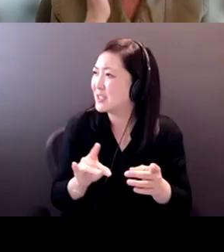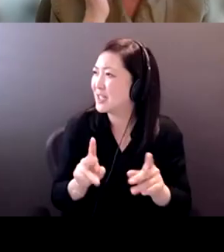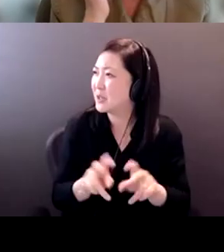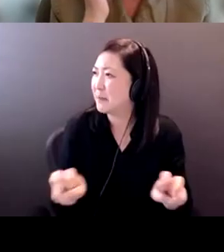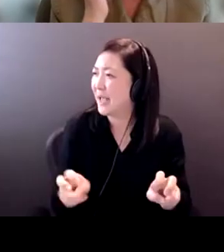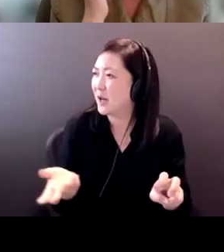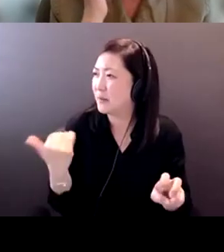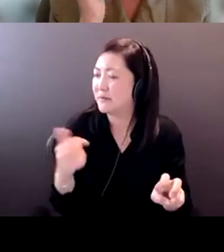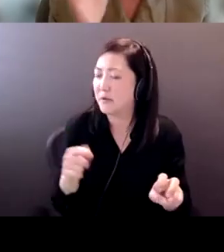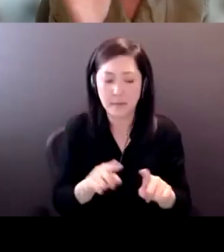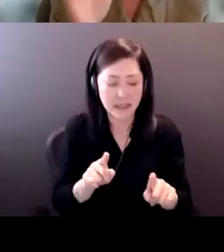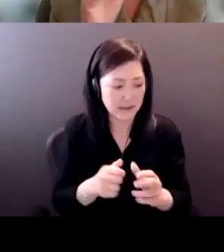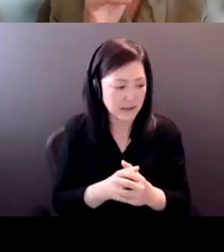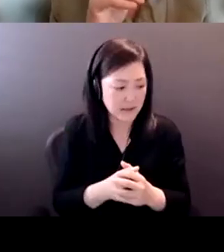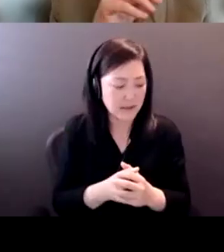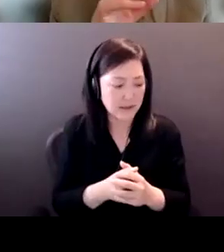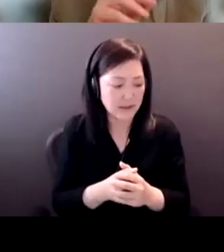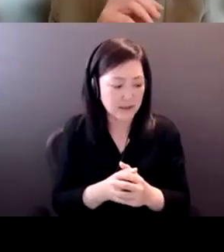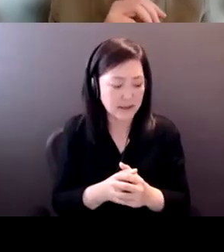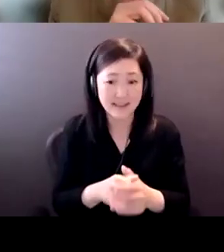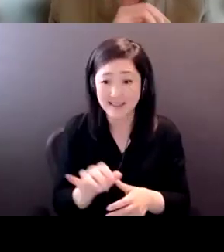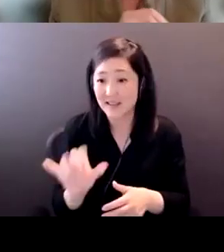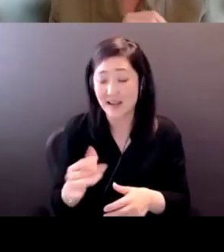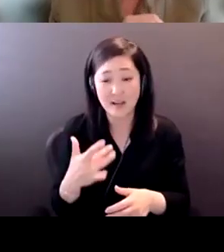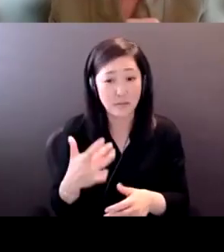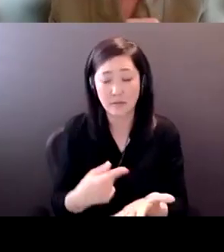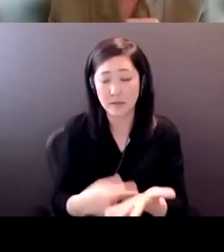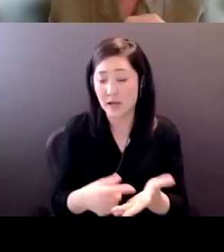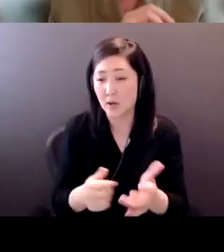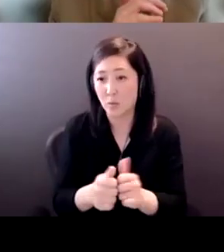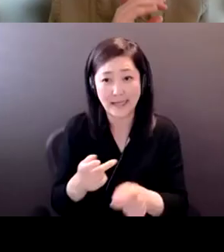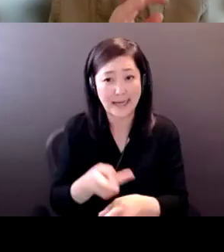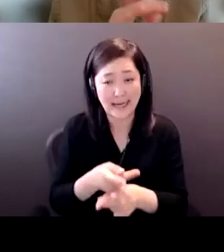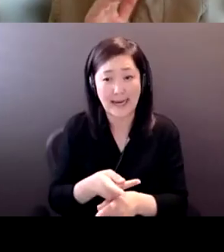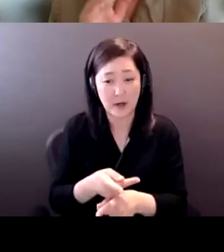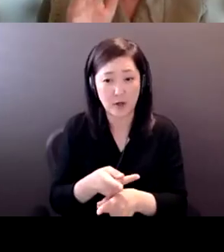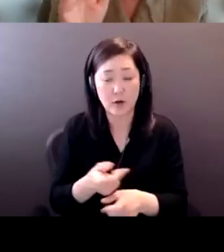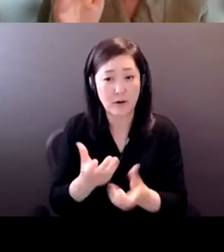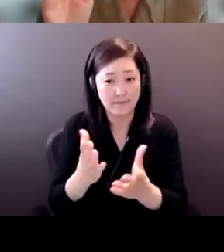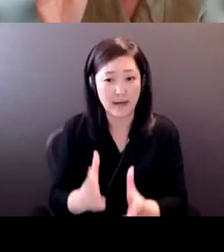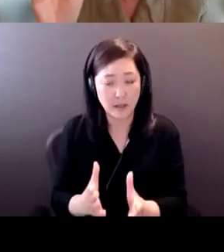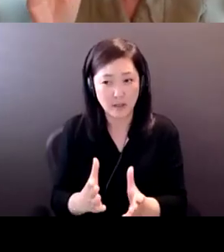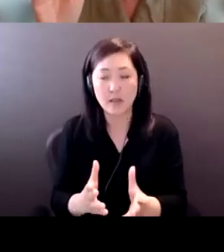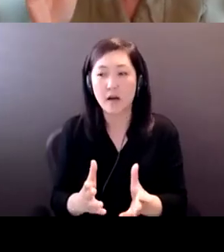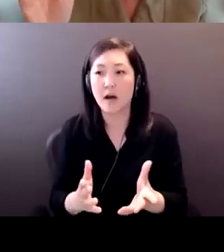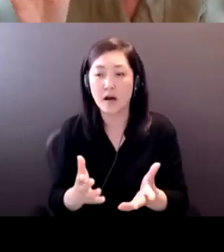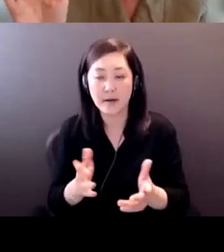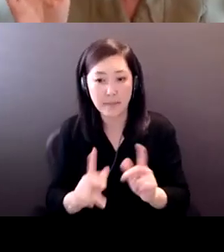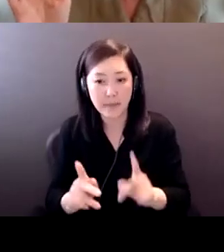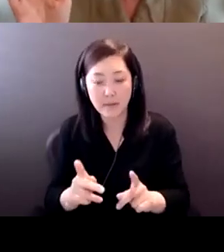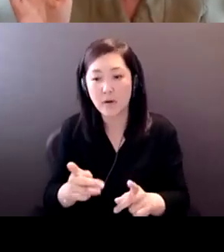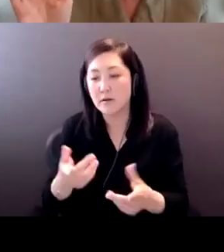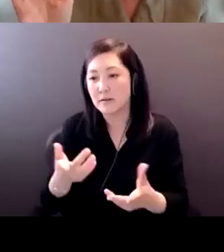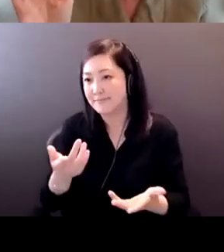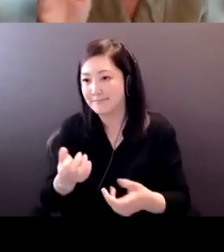but it's definitely a conversation we have in caregiving circumstances around people being able to make choices that involve